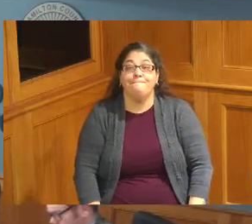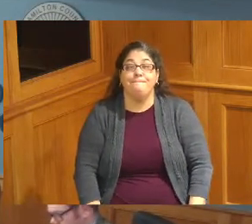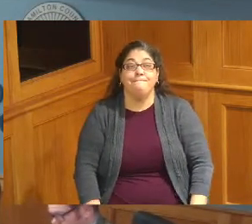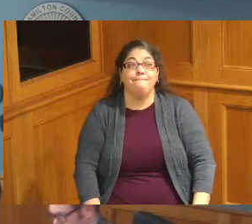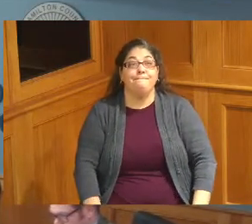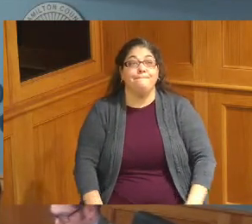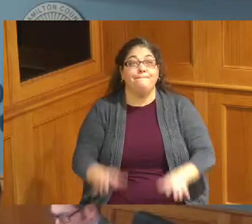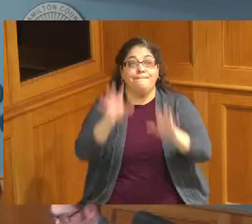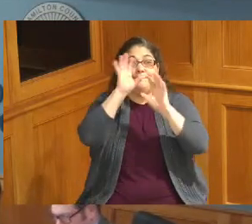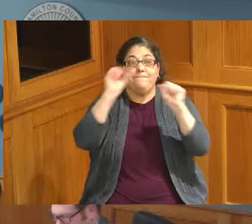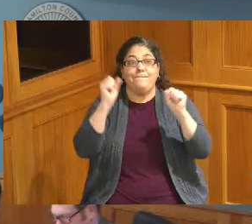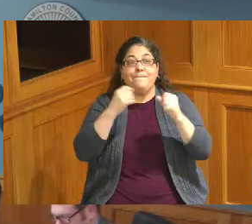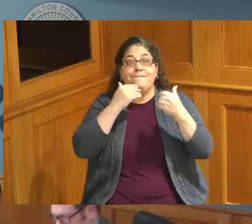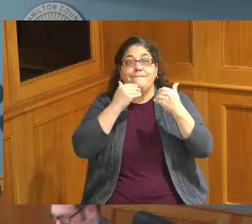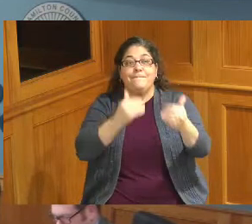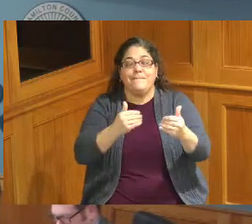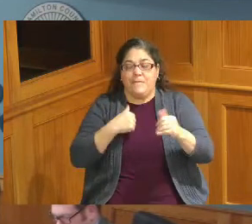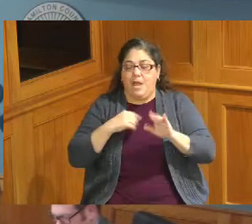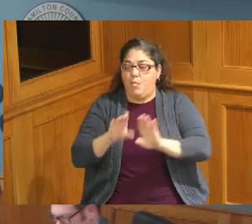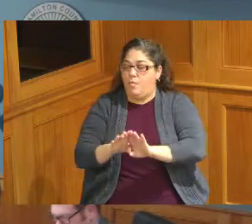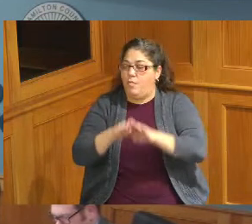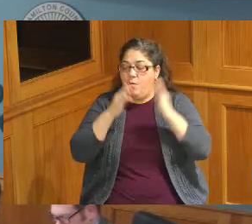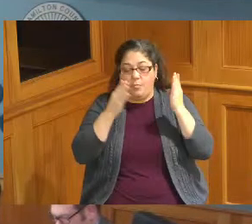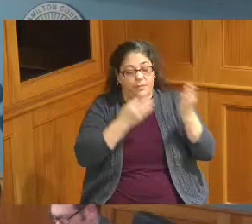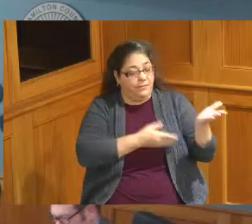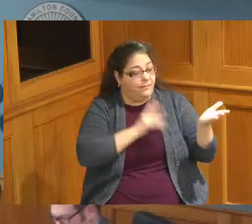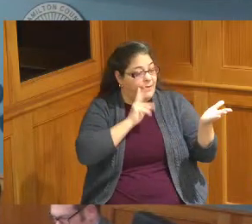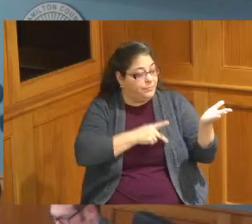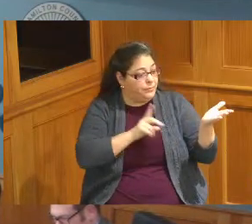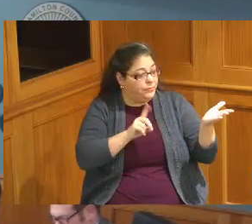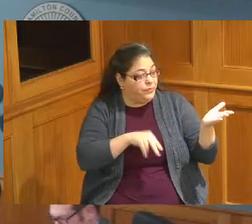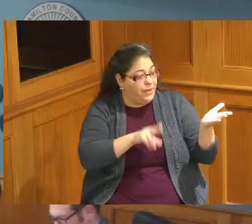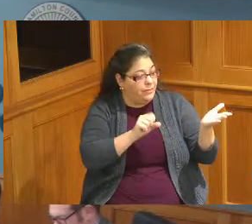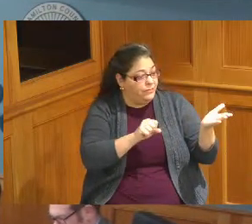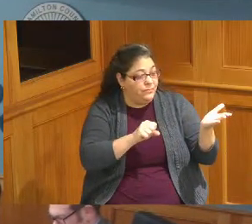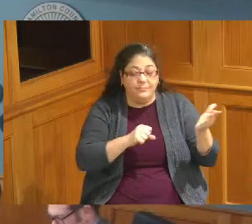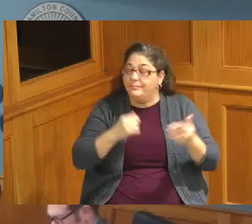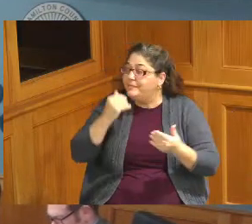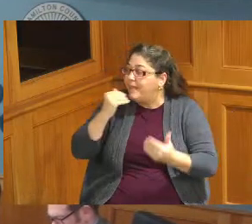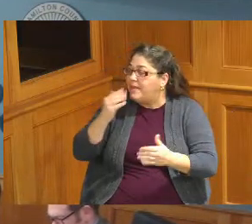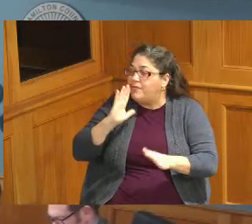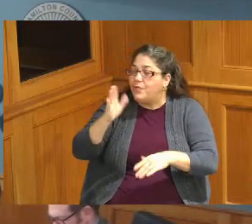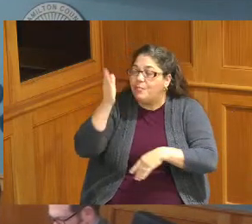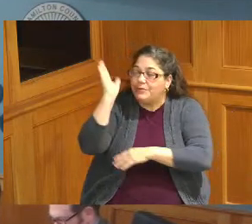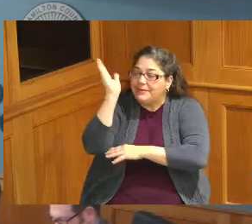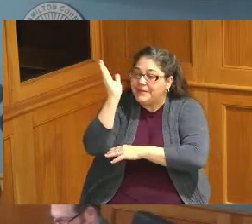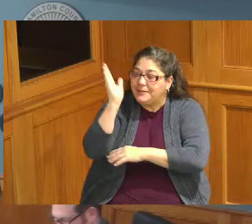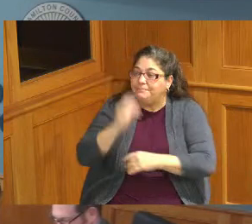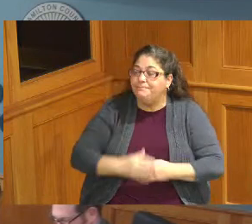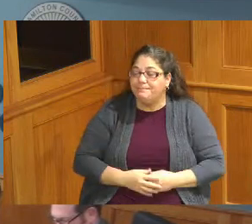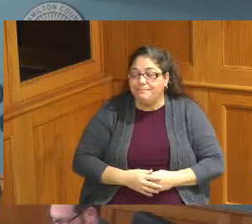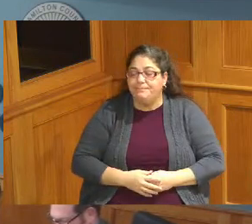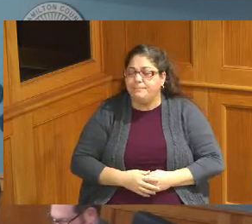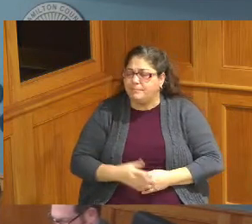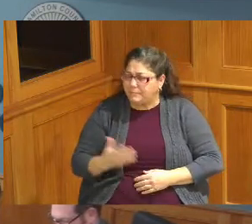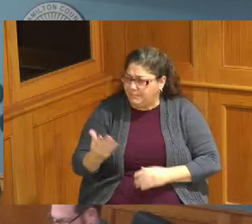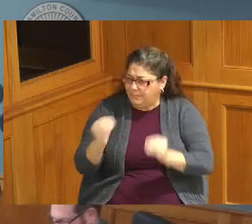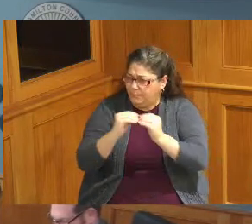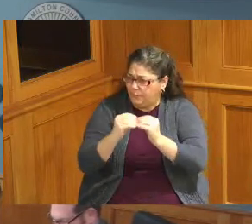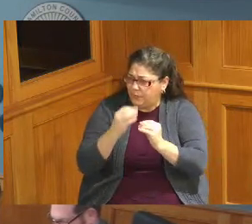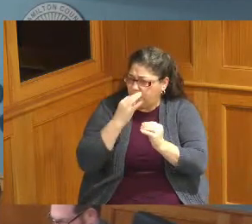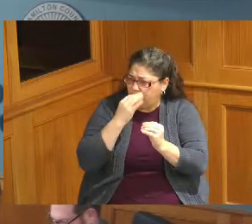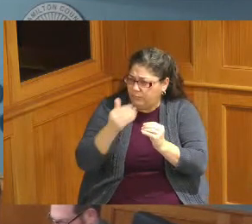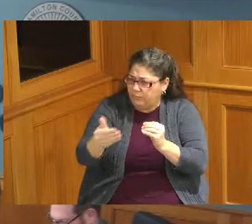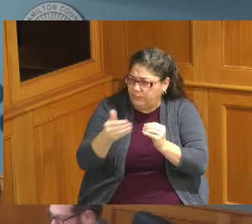Thank you. I'll open it up. Vice President Driehaus. Thank you, and thanks for the presentation. Is there more to come in